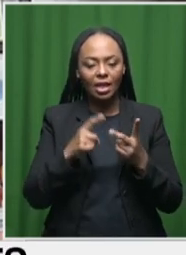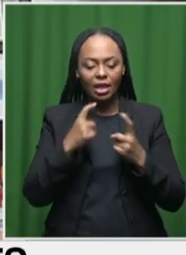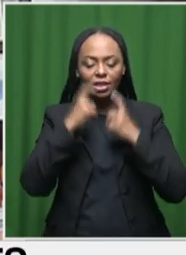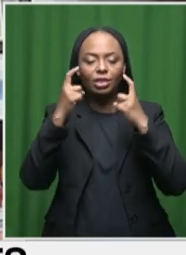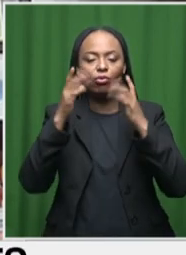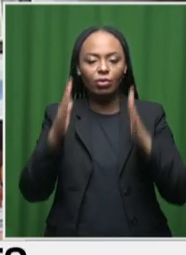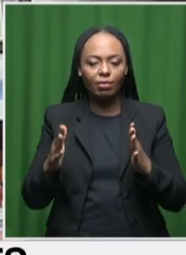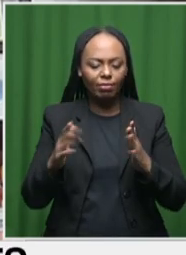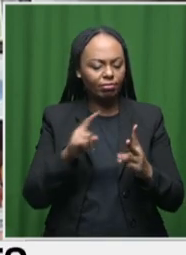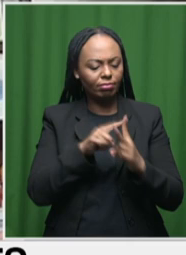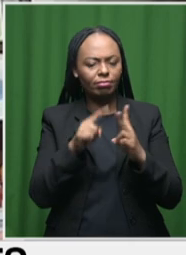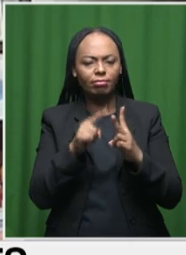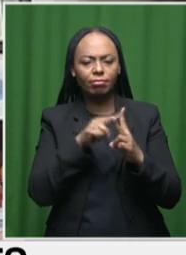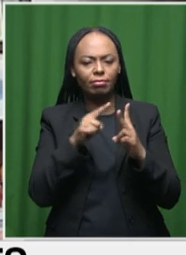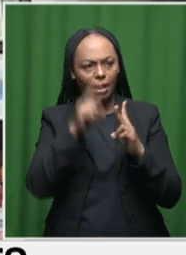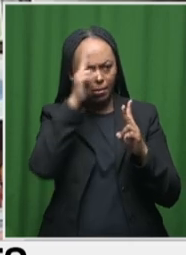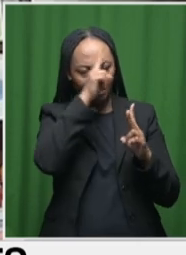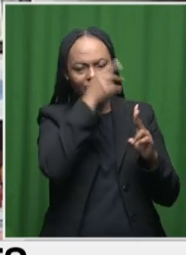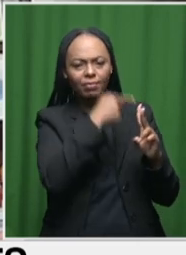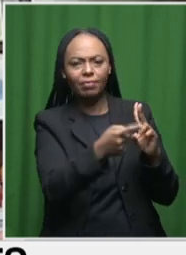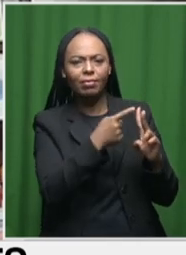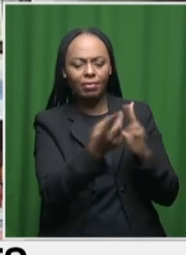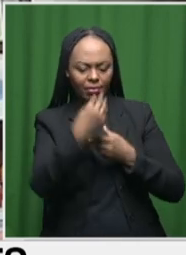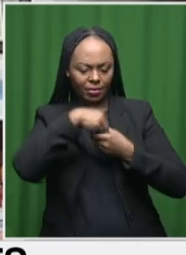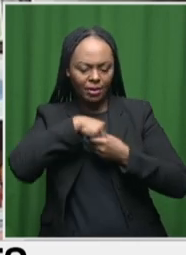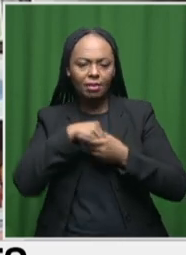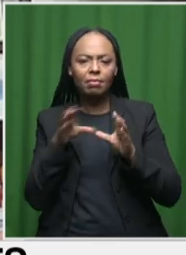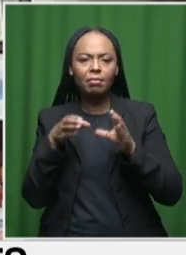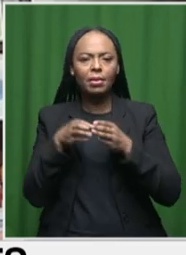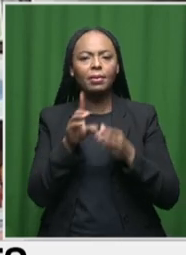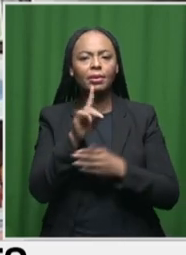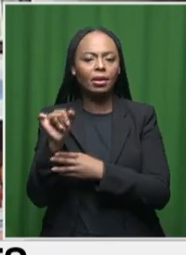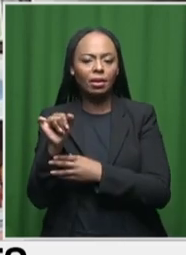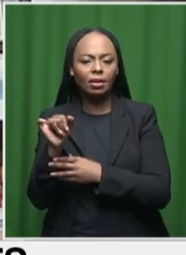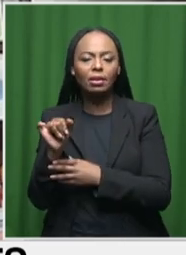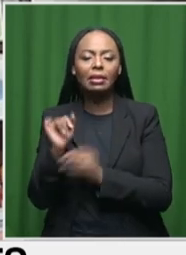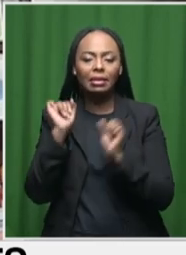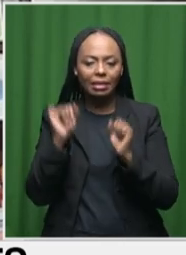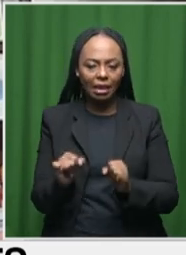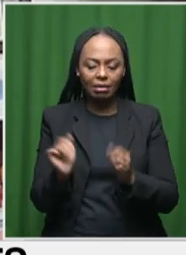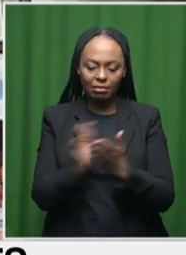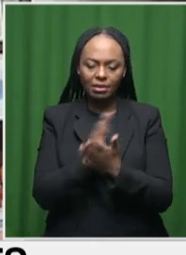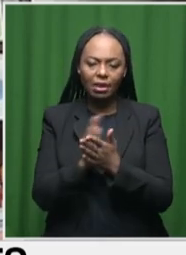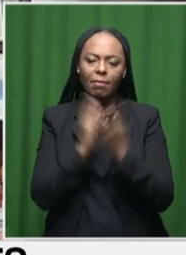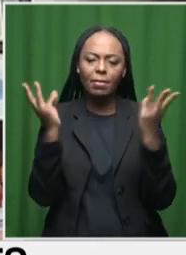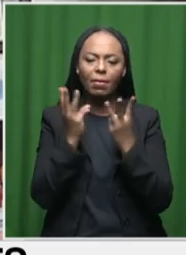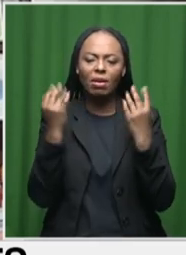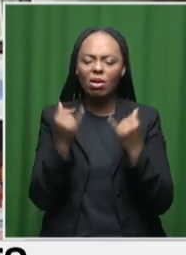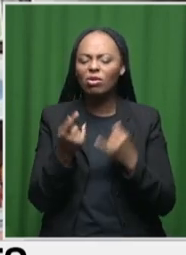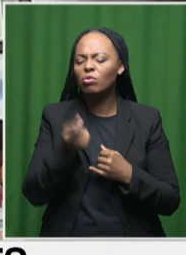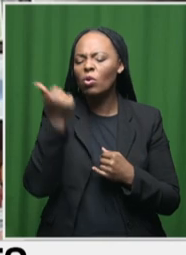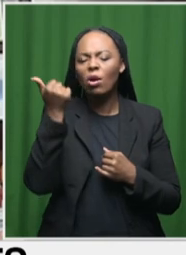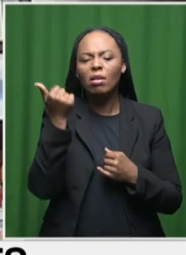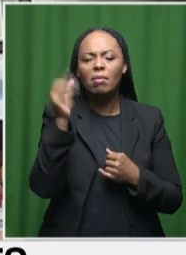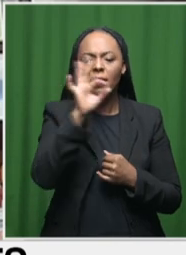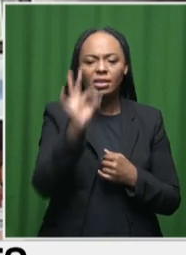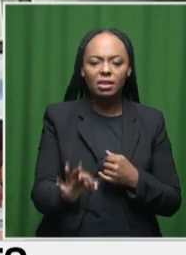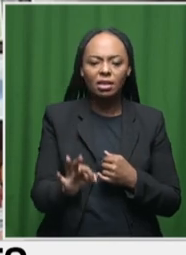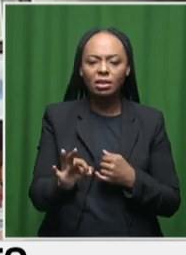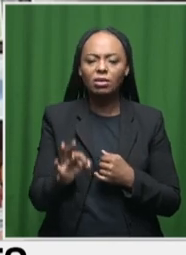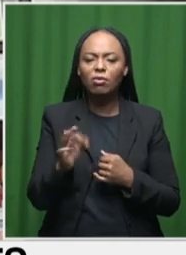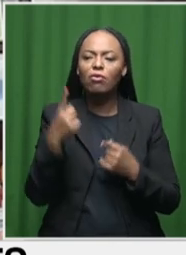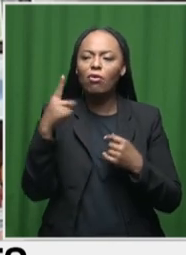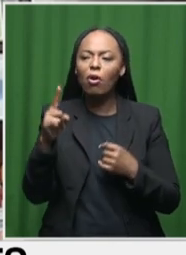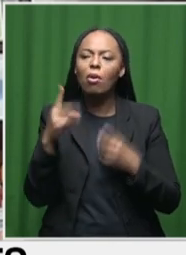in the party, and if you look at the number of people that are left over the last few years, it's a vanishing small percentage of the total number of